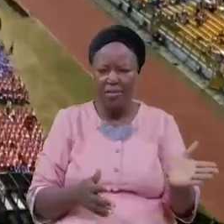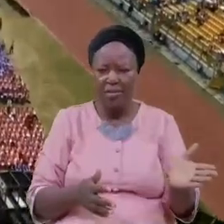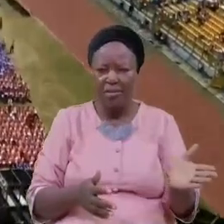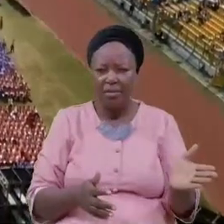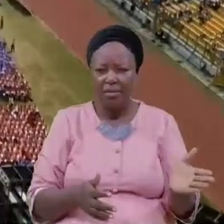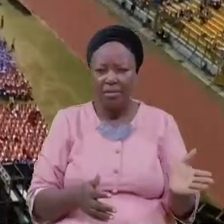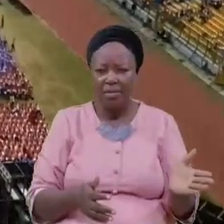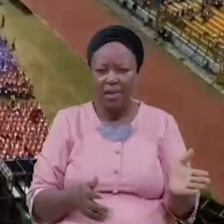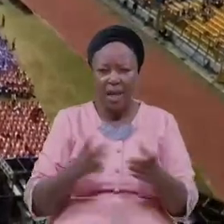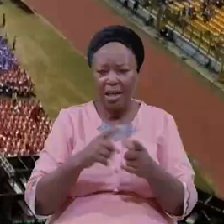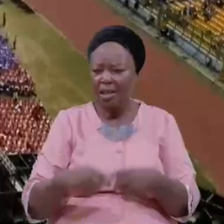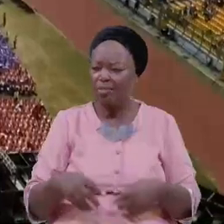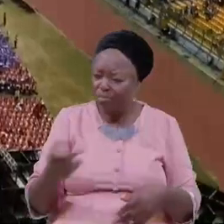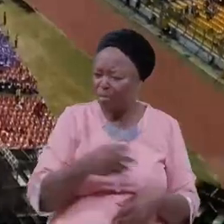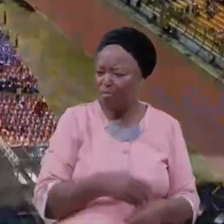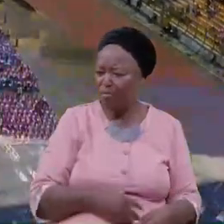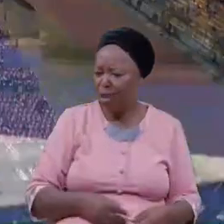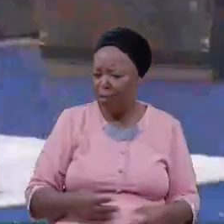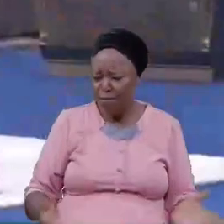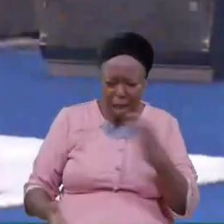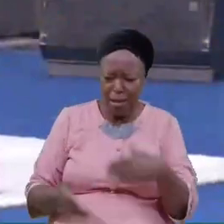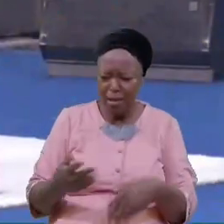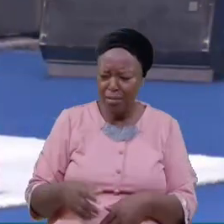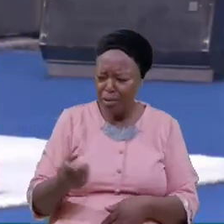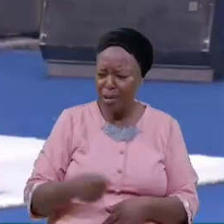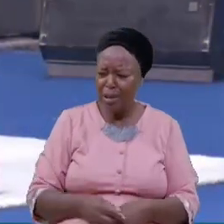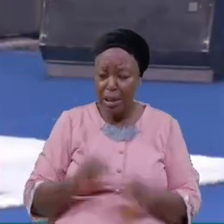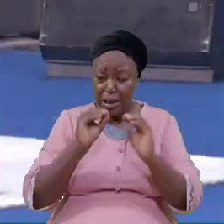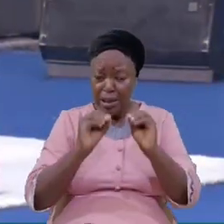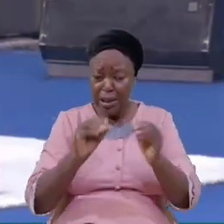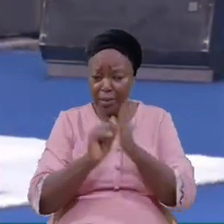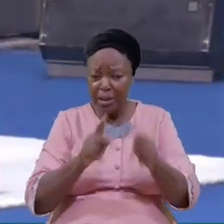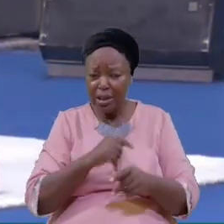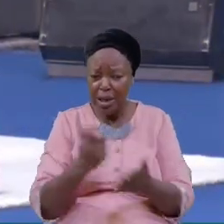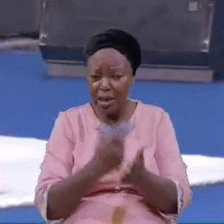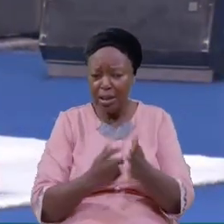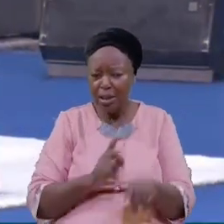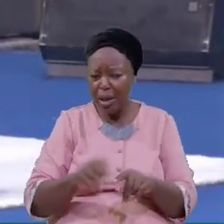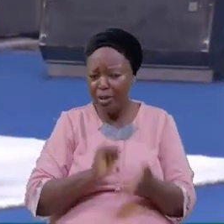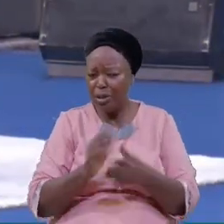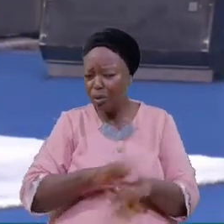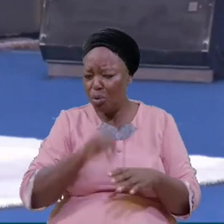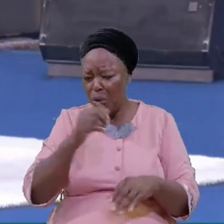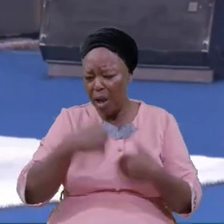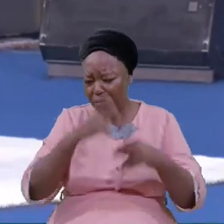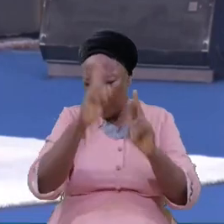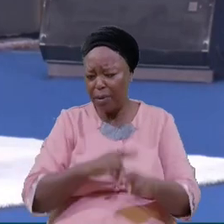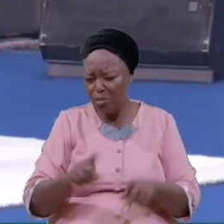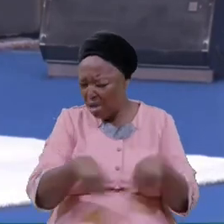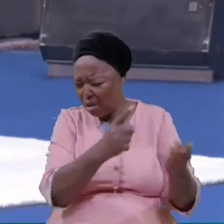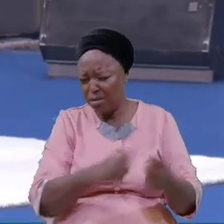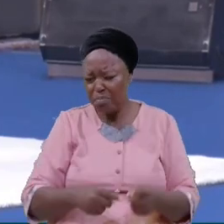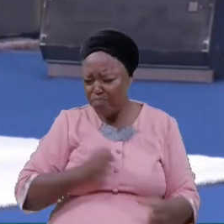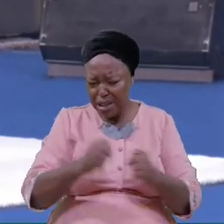it to him. Donne-lui ça. Teach him a lesson. Enseigne-lui une leçon. Let him know you are not the kind of